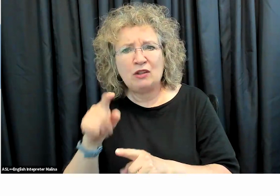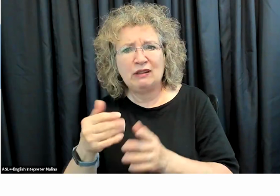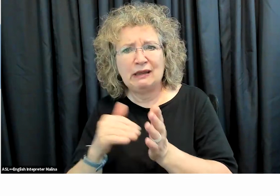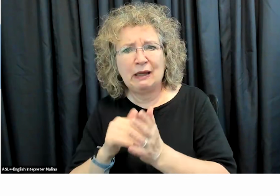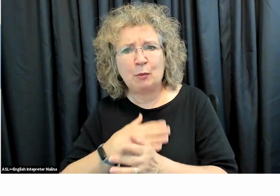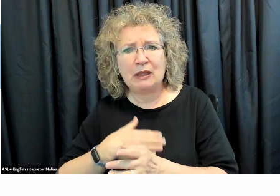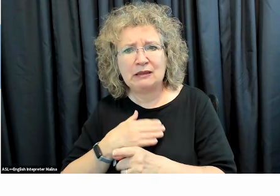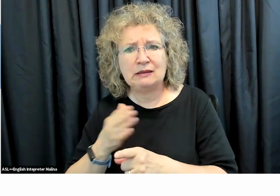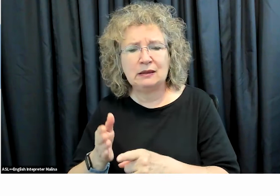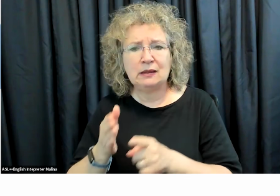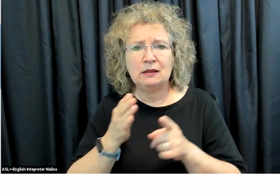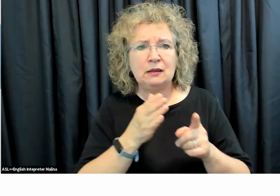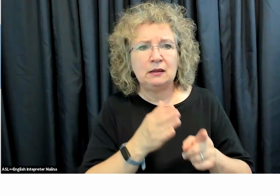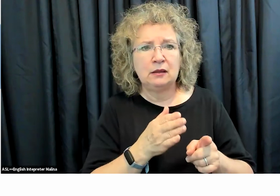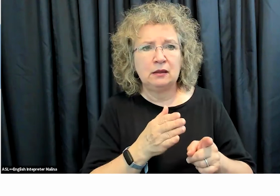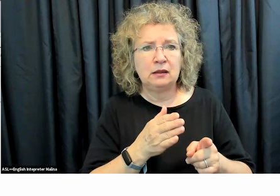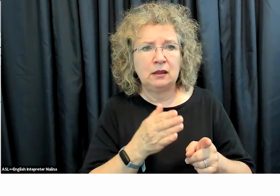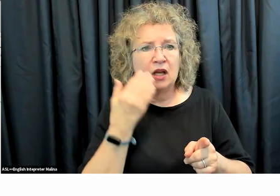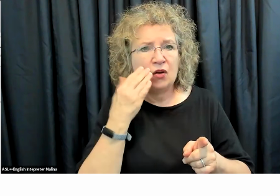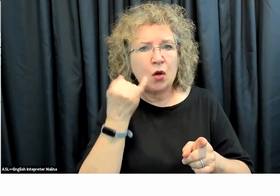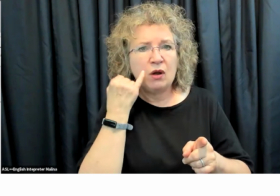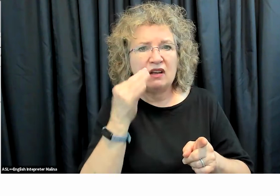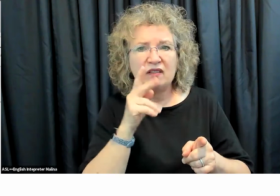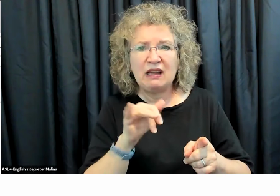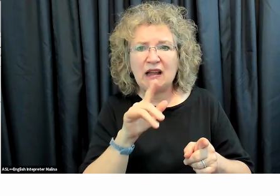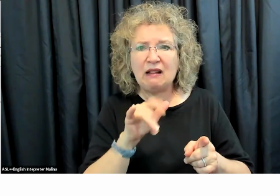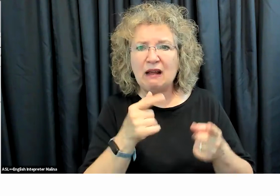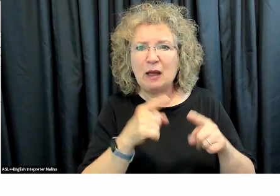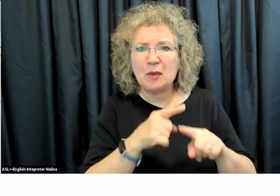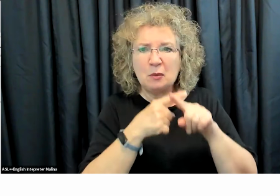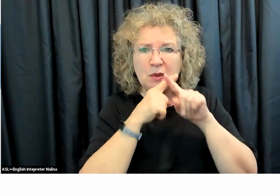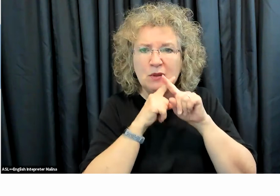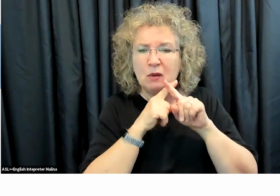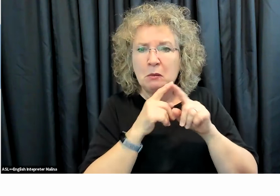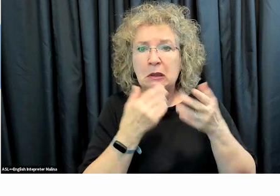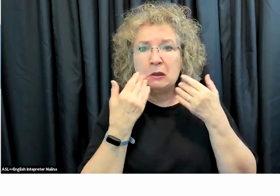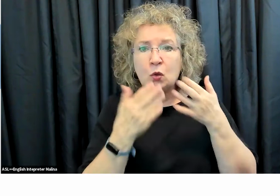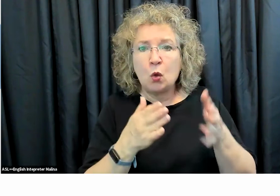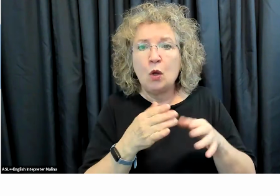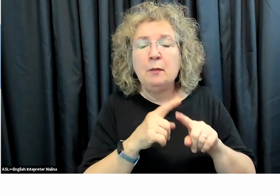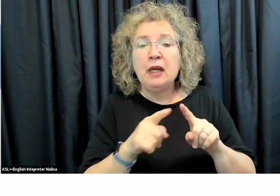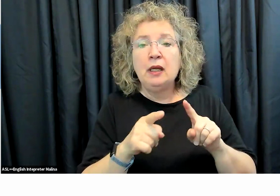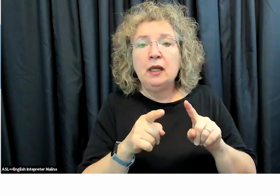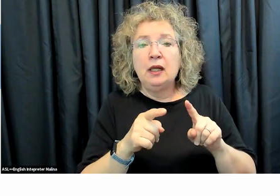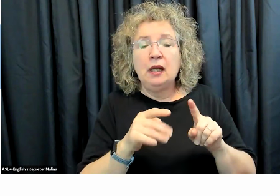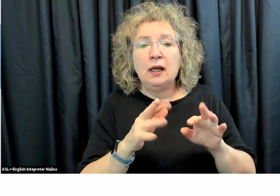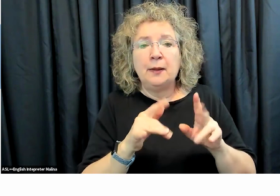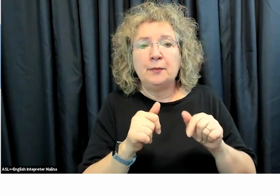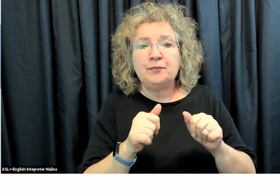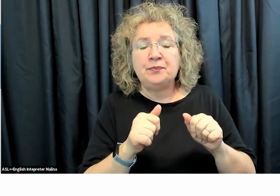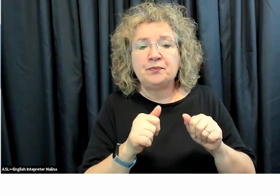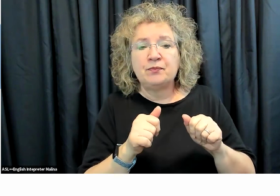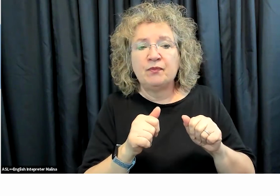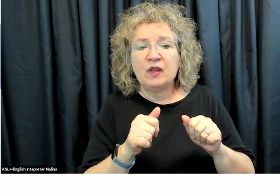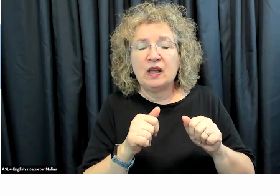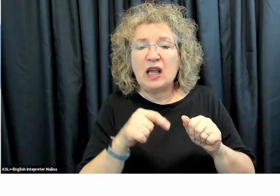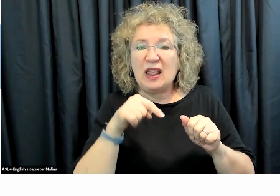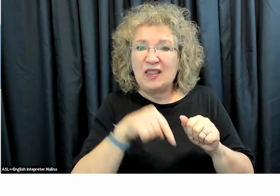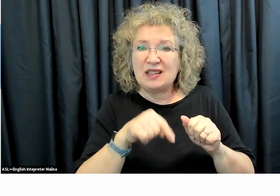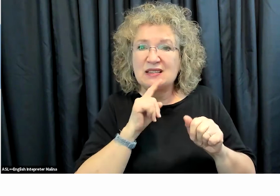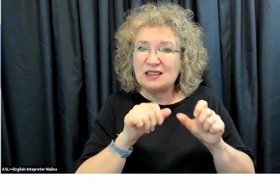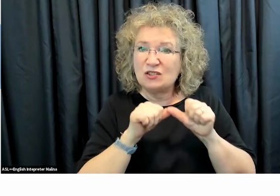I don't know if Kayla is muted or what's going on her end of things. I will say that this is an ongoing